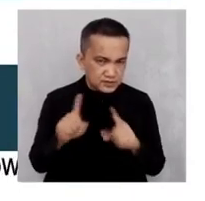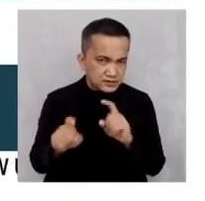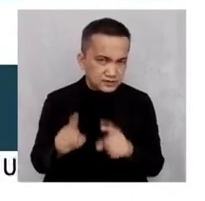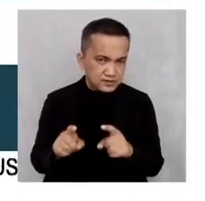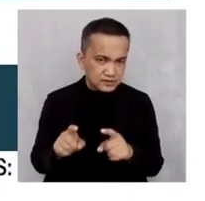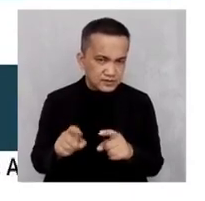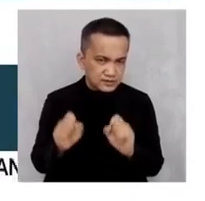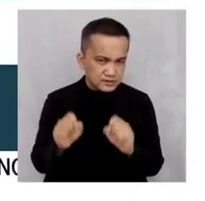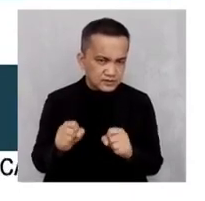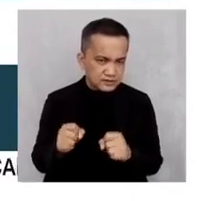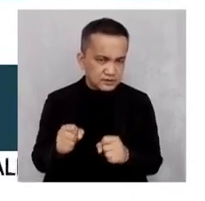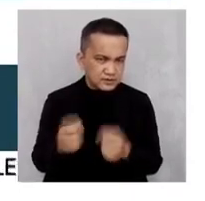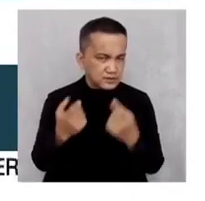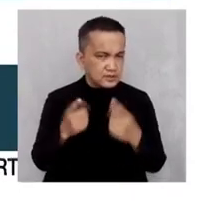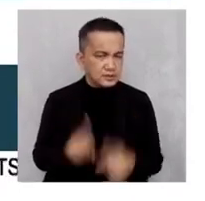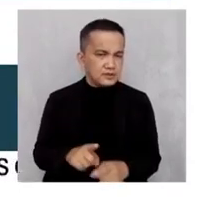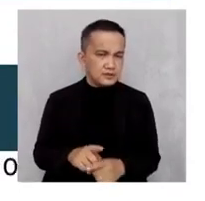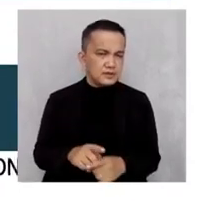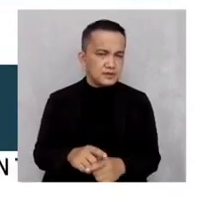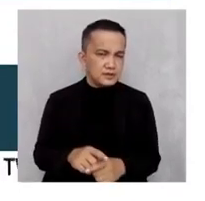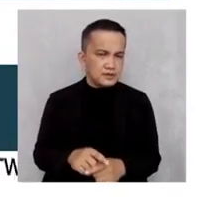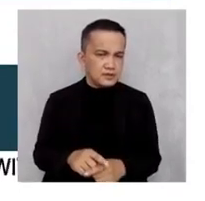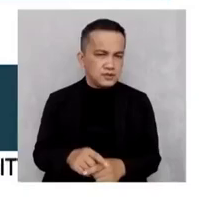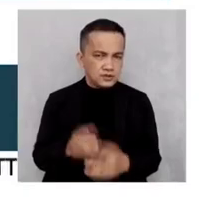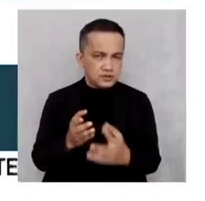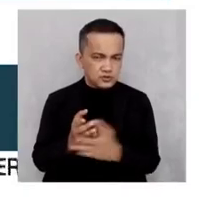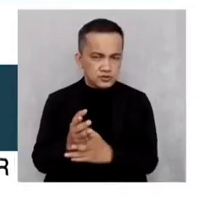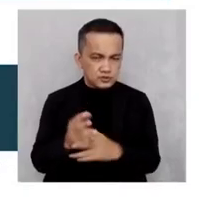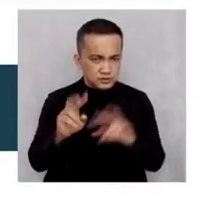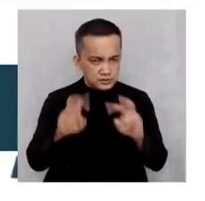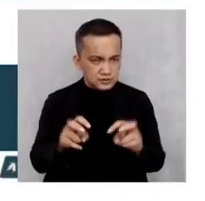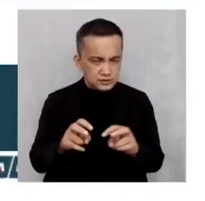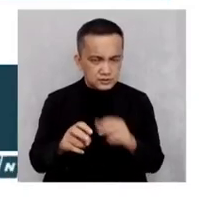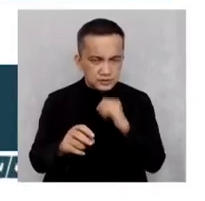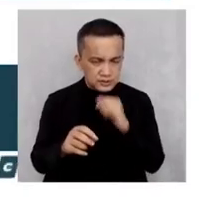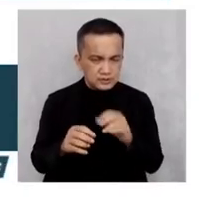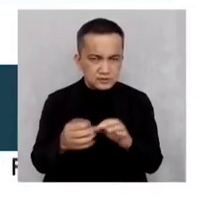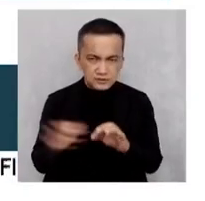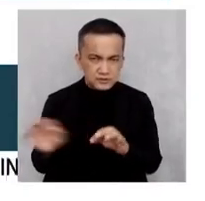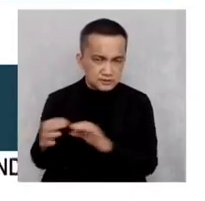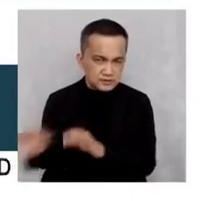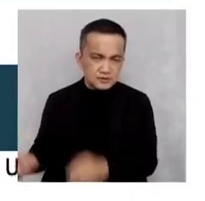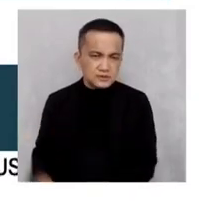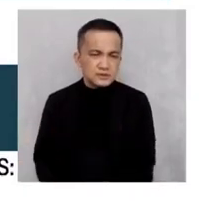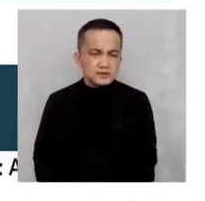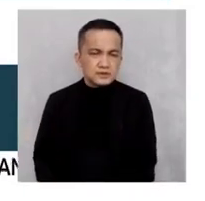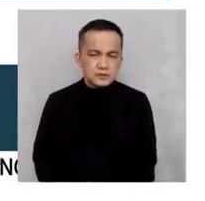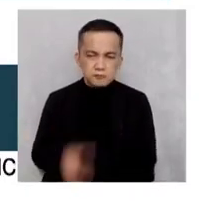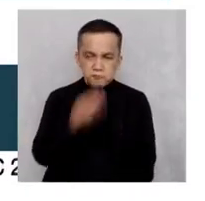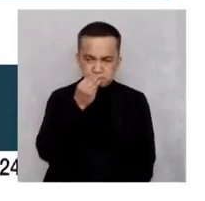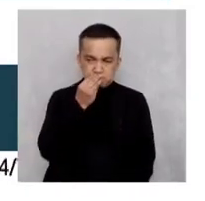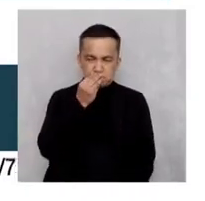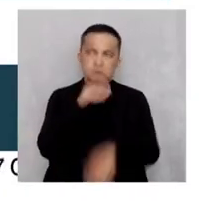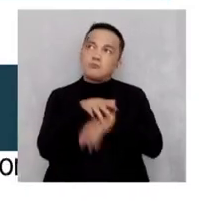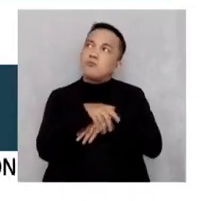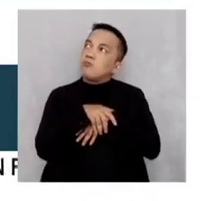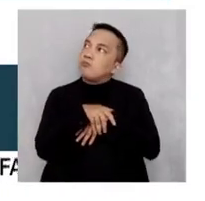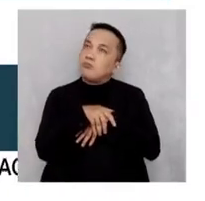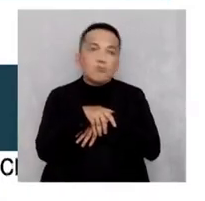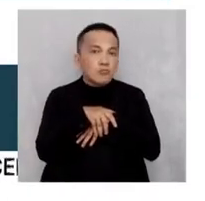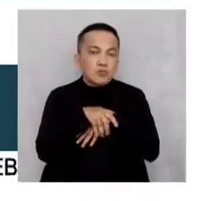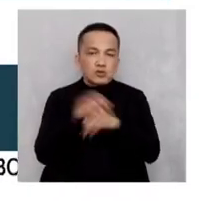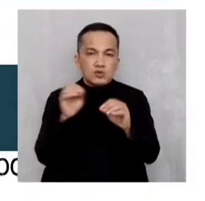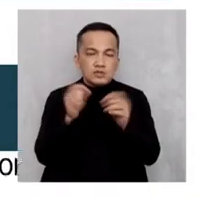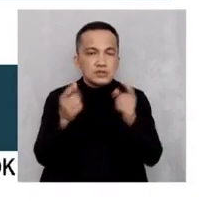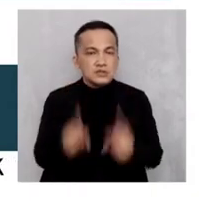only take place via an investigation and not through statements, or not by keeping quiet and pretending it never happened? But you know,